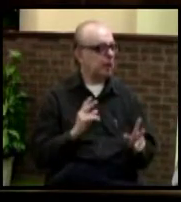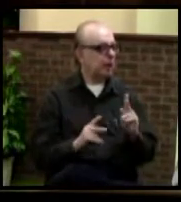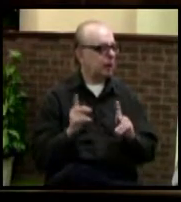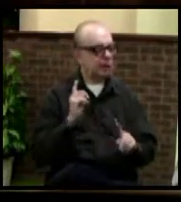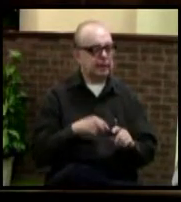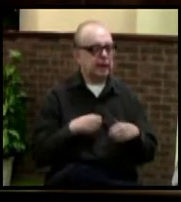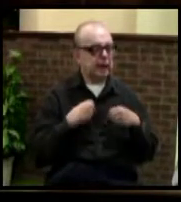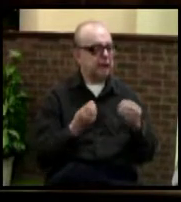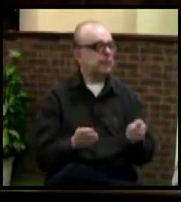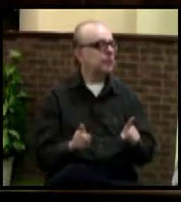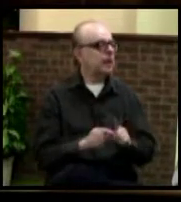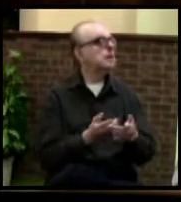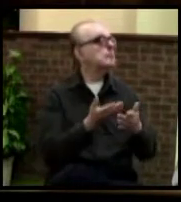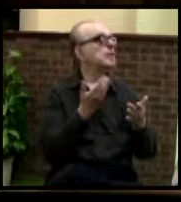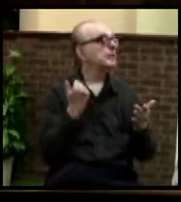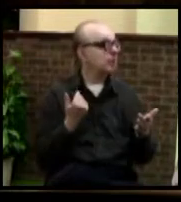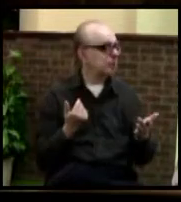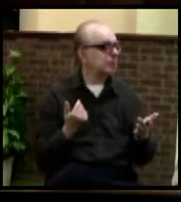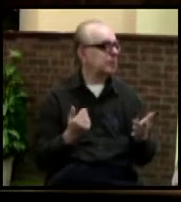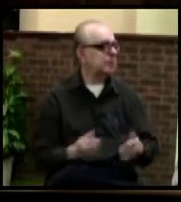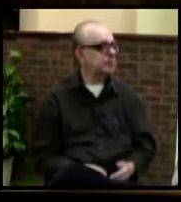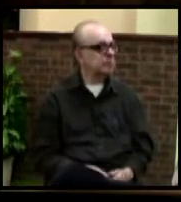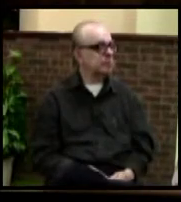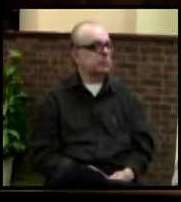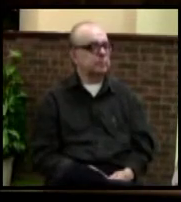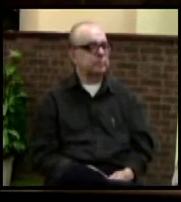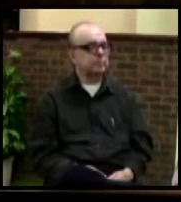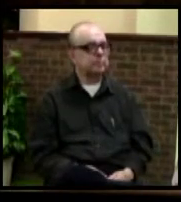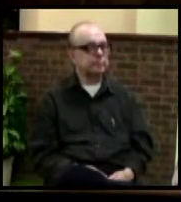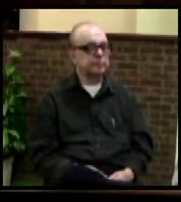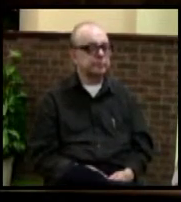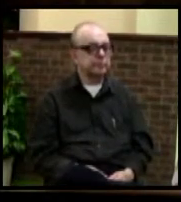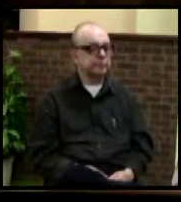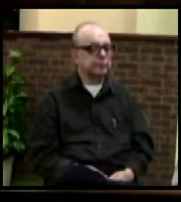Why? Because people can't give the way they used to.